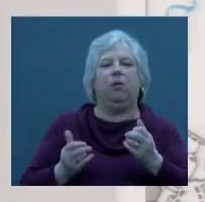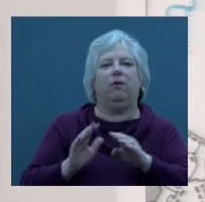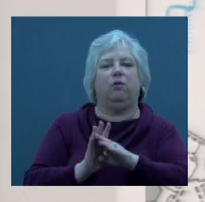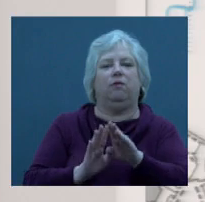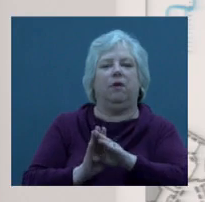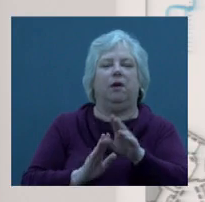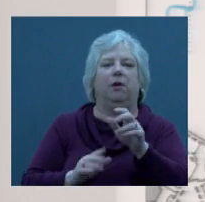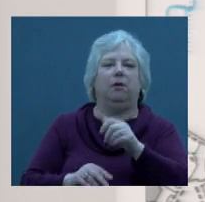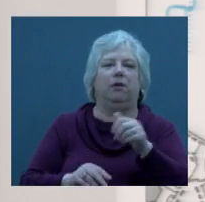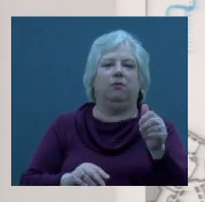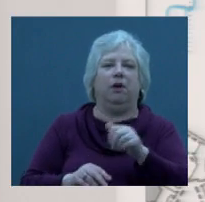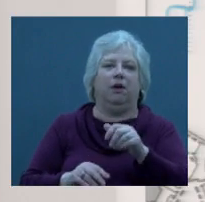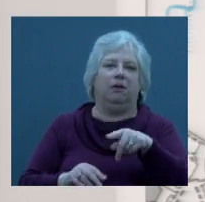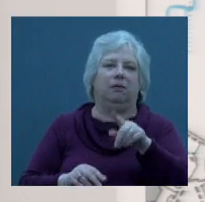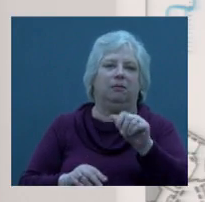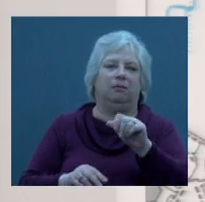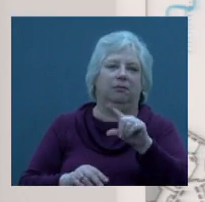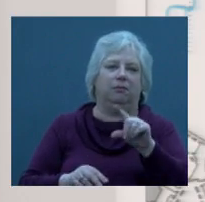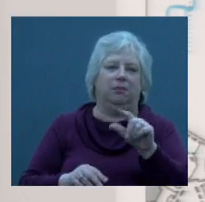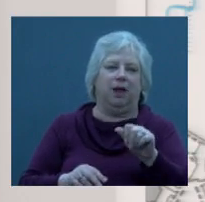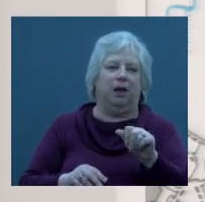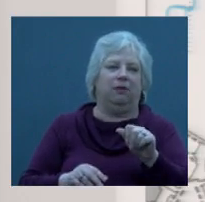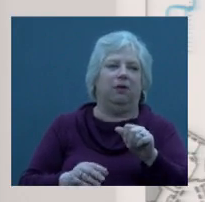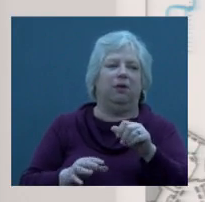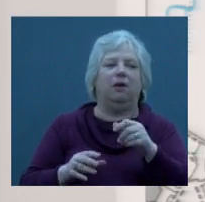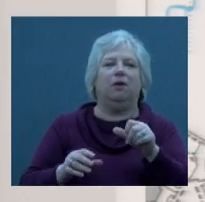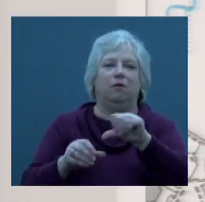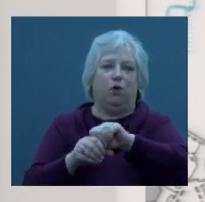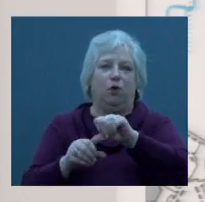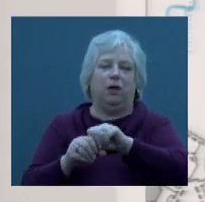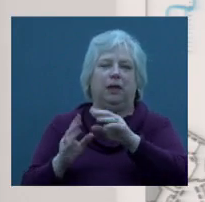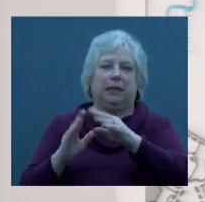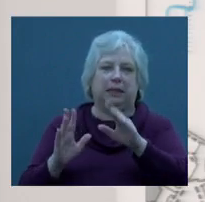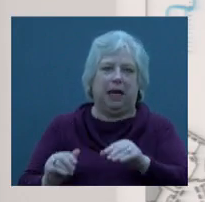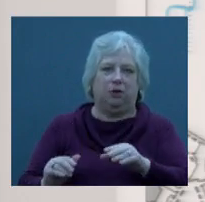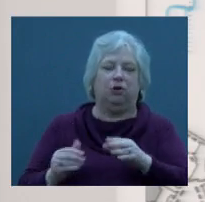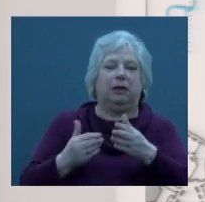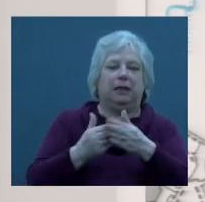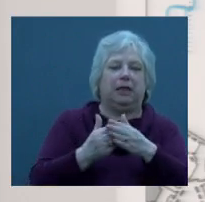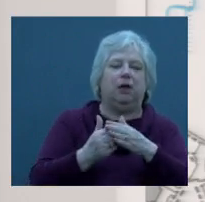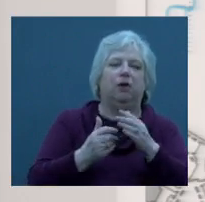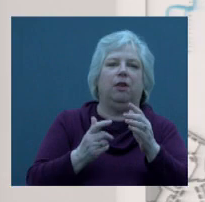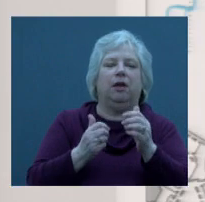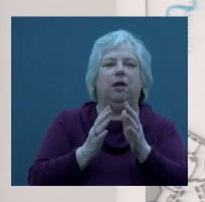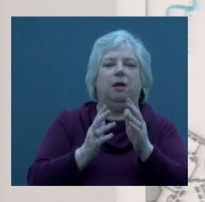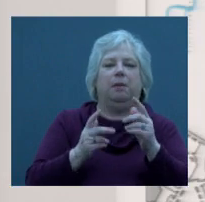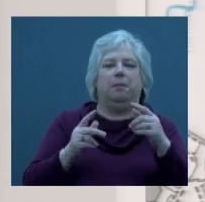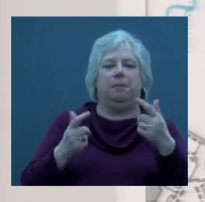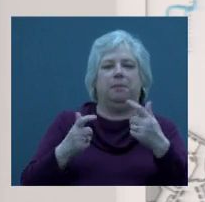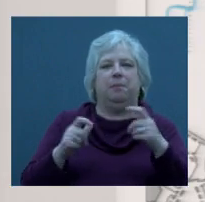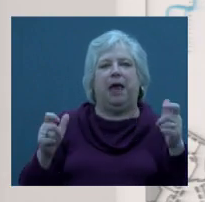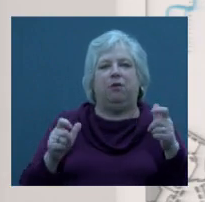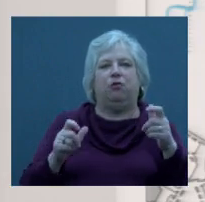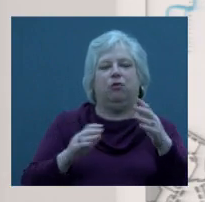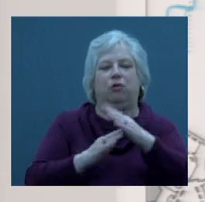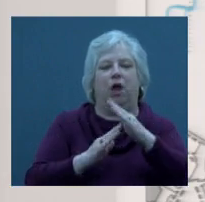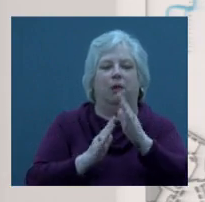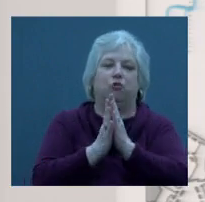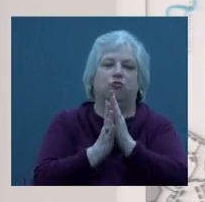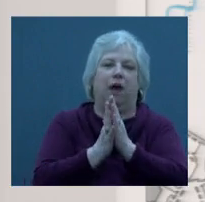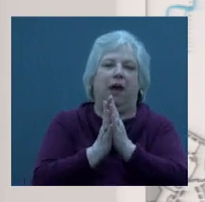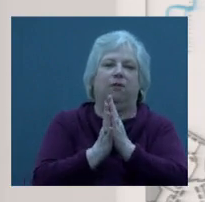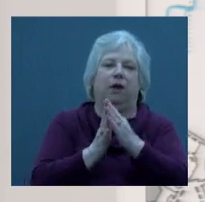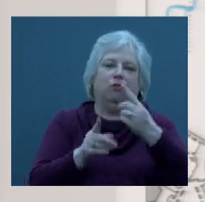Plaza fueling station. It is located near the major traffic routes, making it desirable for the developer to